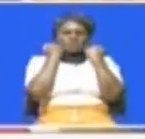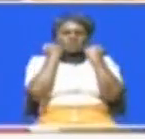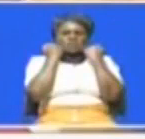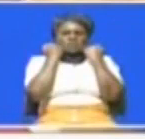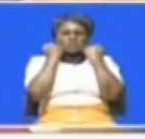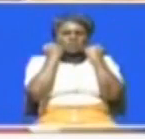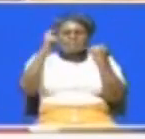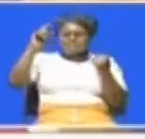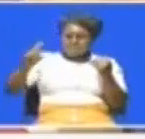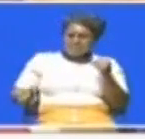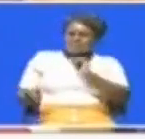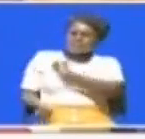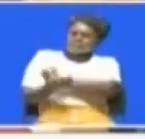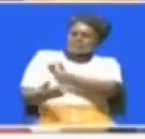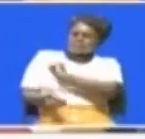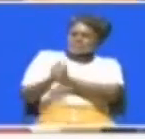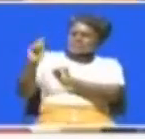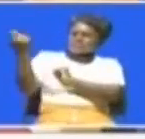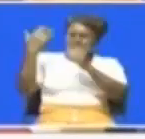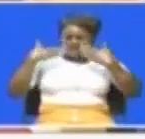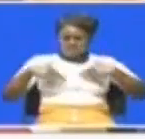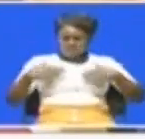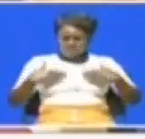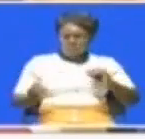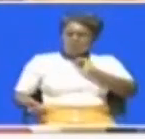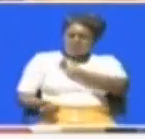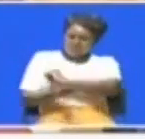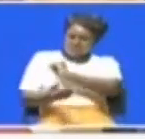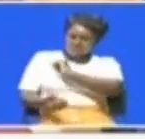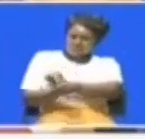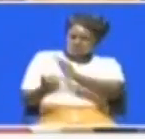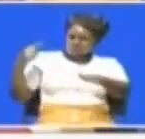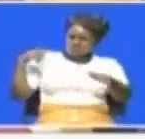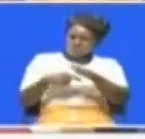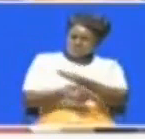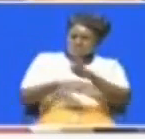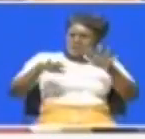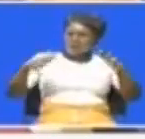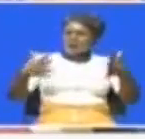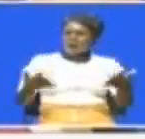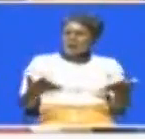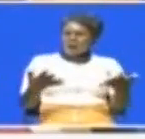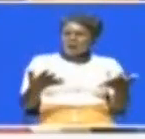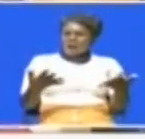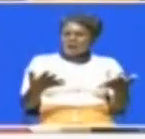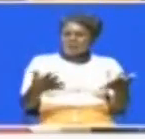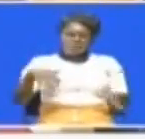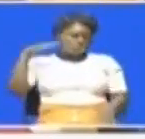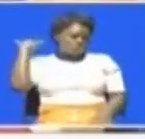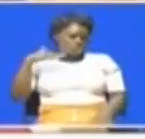owes Kenyans an explanation on how such a monstrous